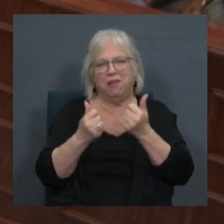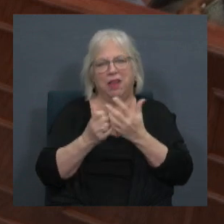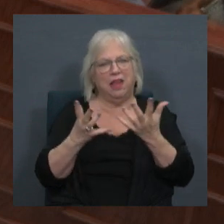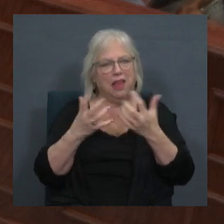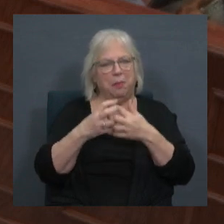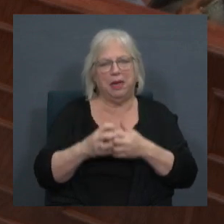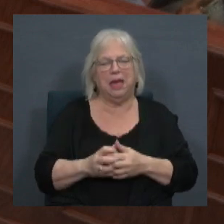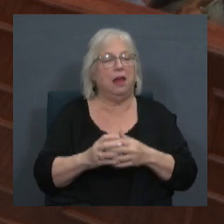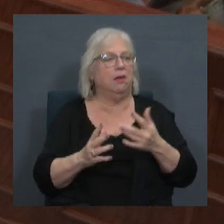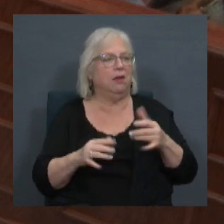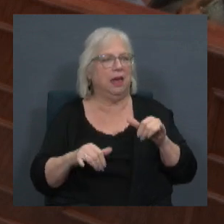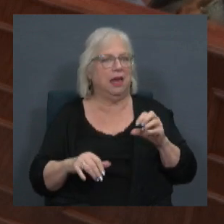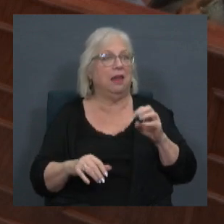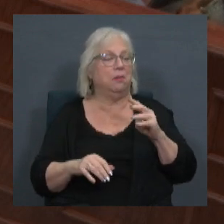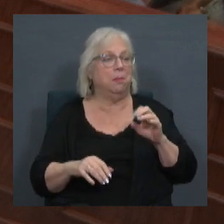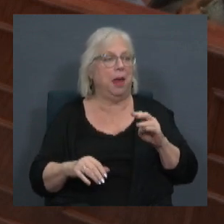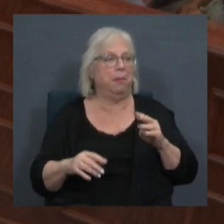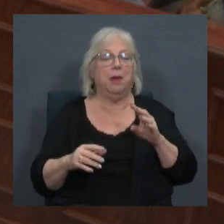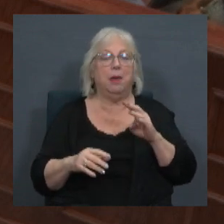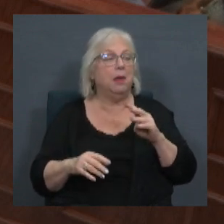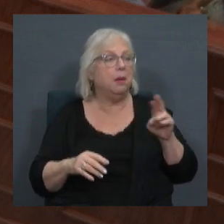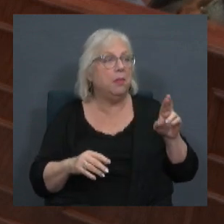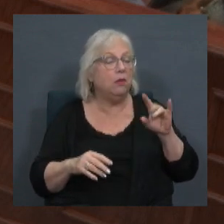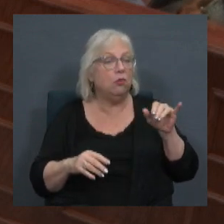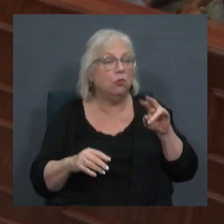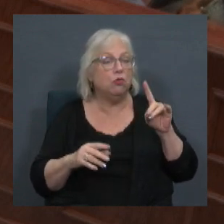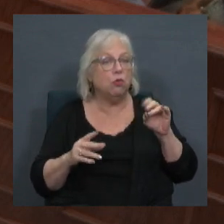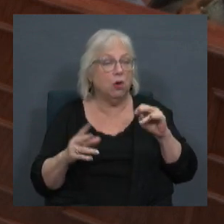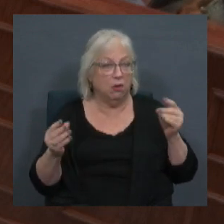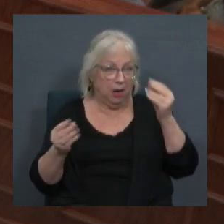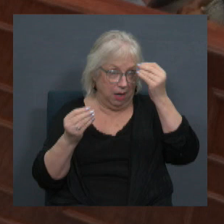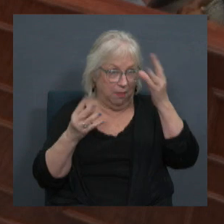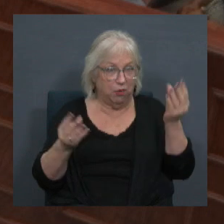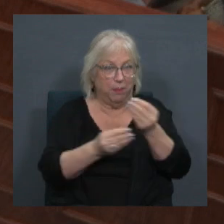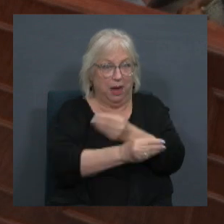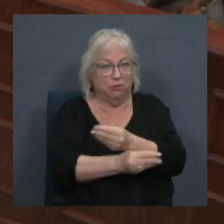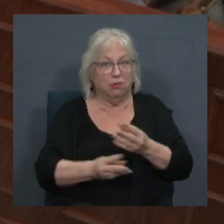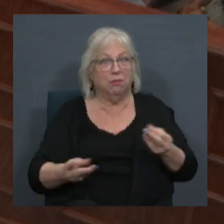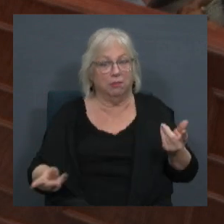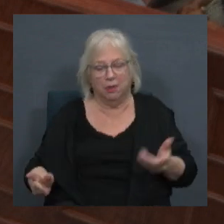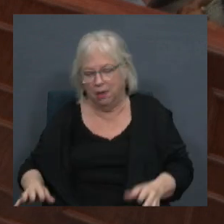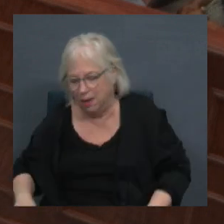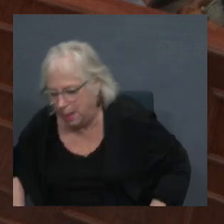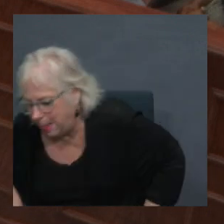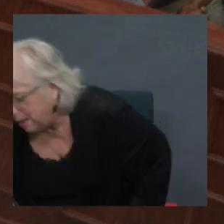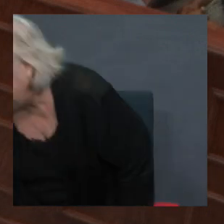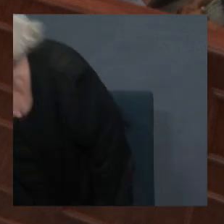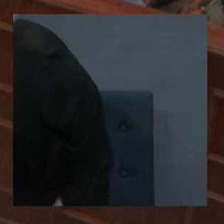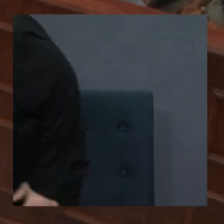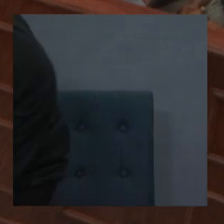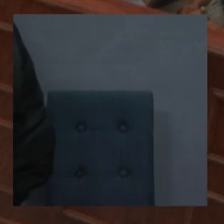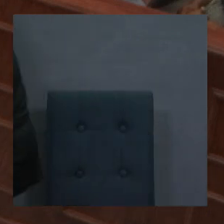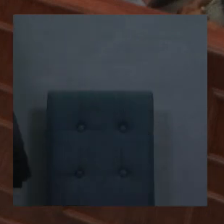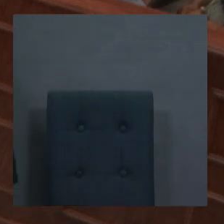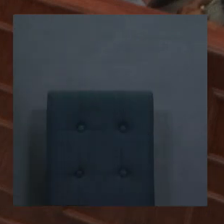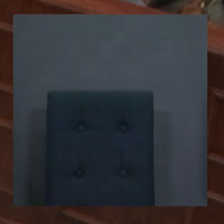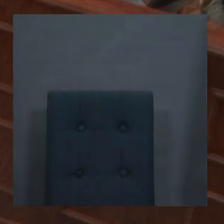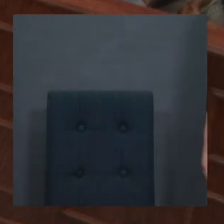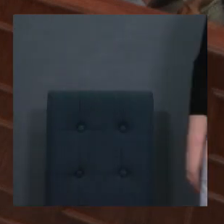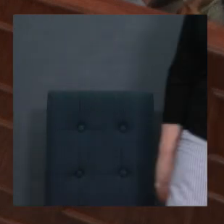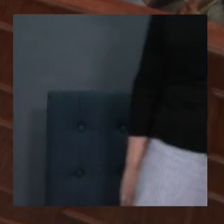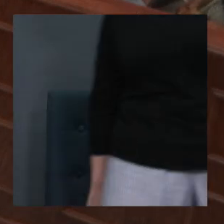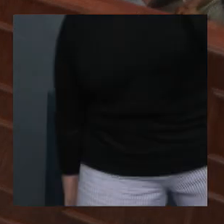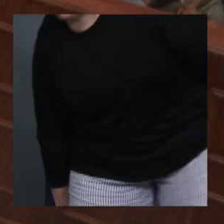ma'am. yeah. Mr. Jordan, if you all exchange information. Tearing it up. Members of the board, we've had